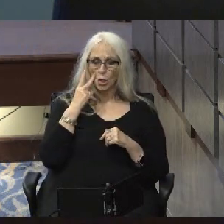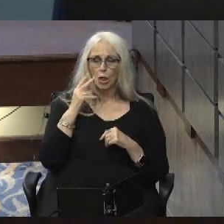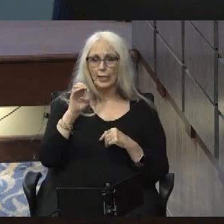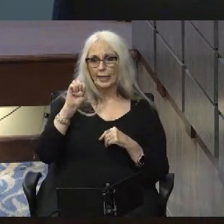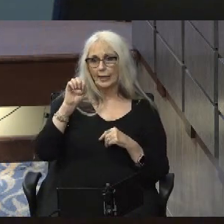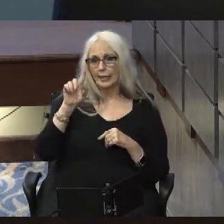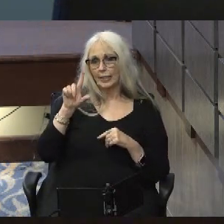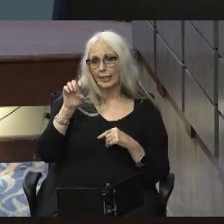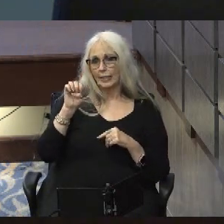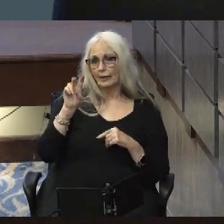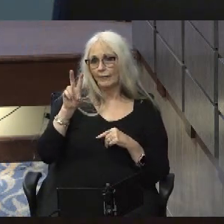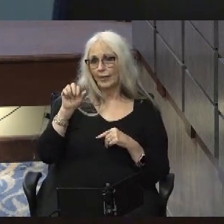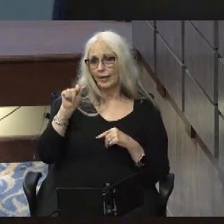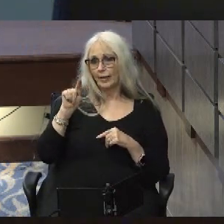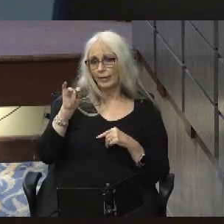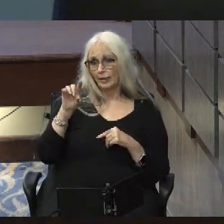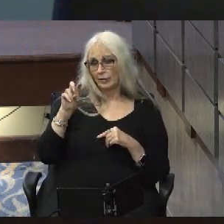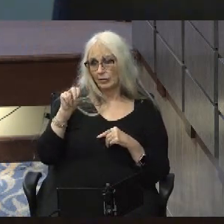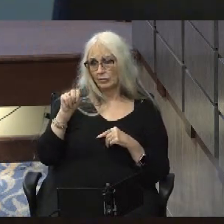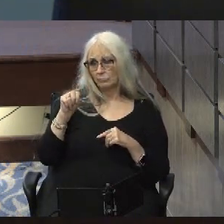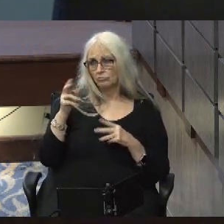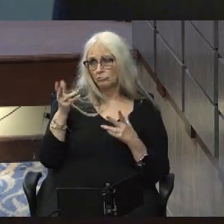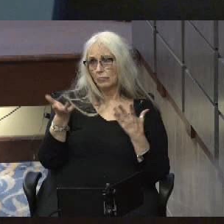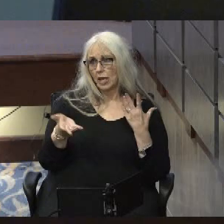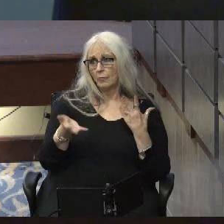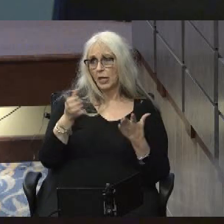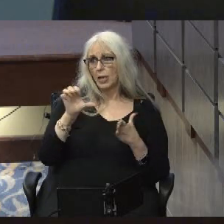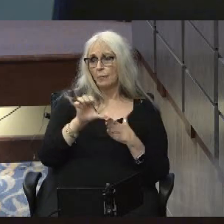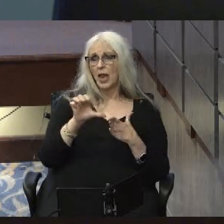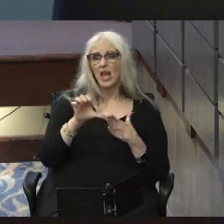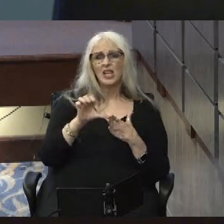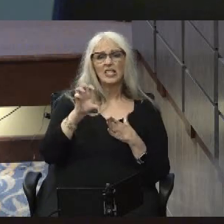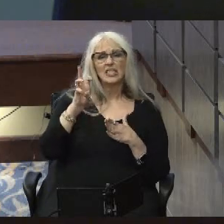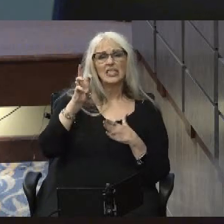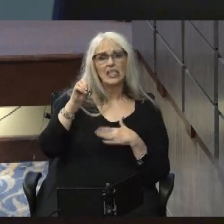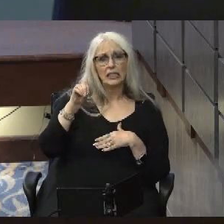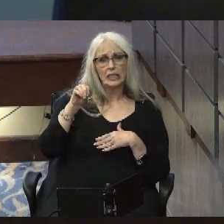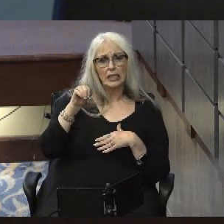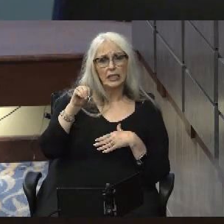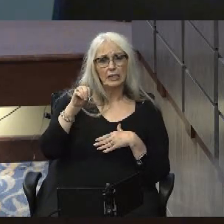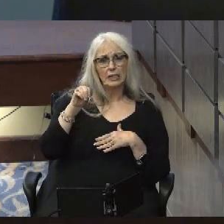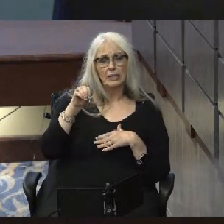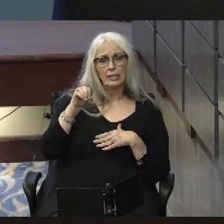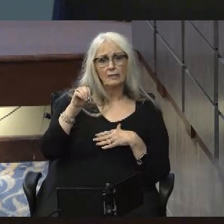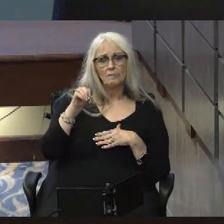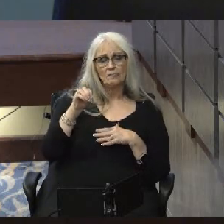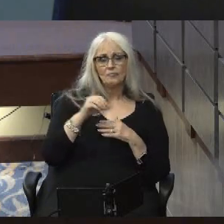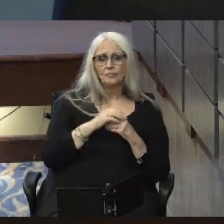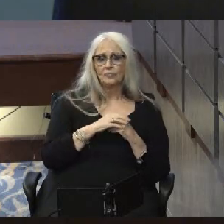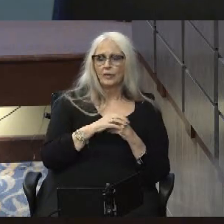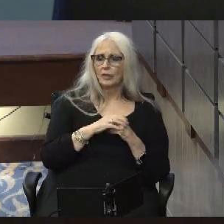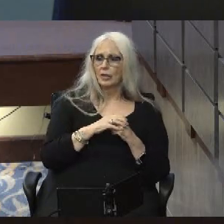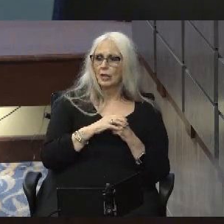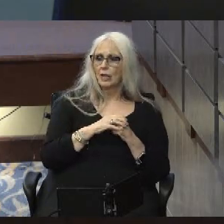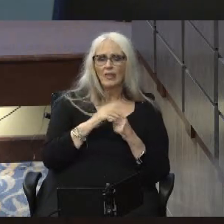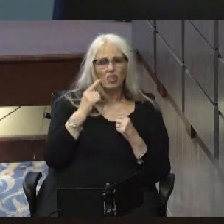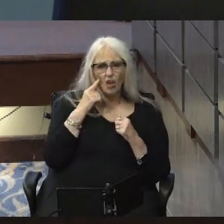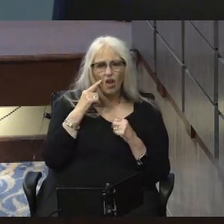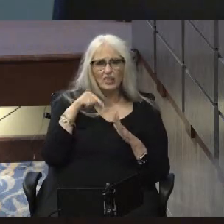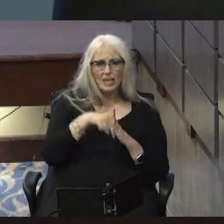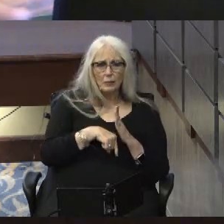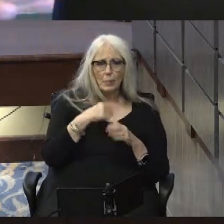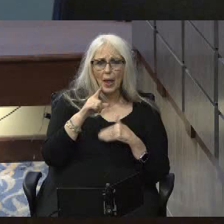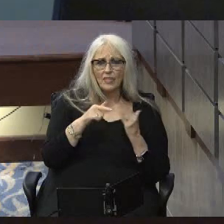elevation, and maybe I go back to page 60. And I really hadn't thought a whole lot about it. And